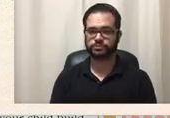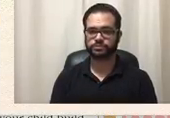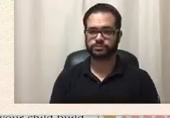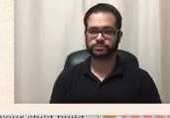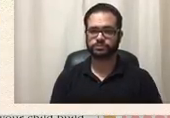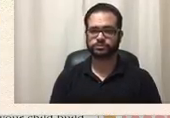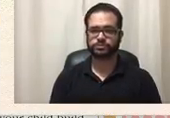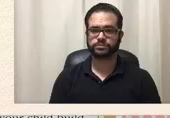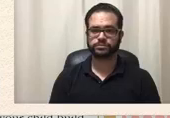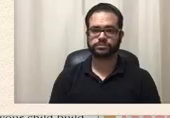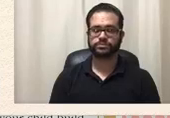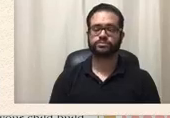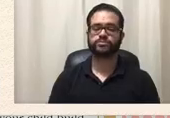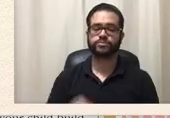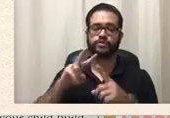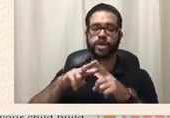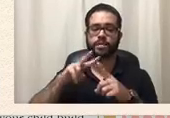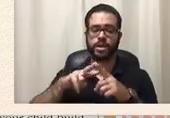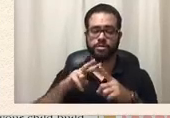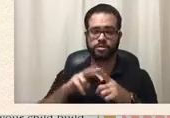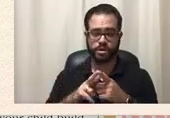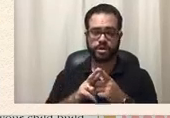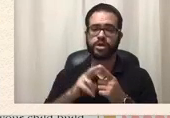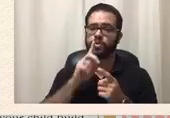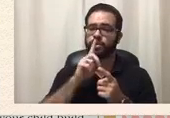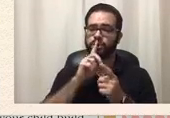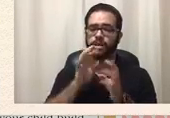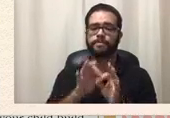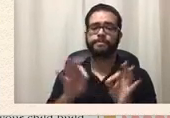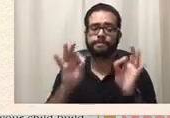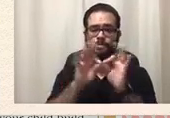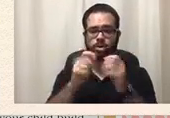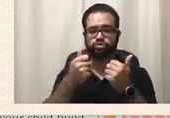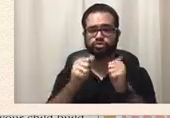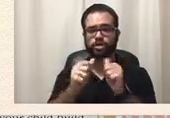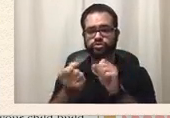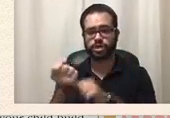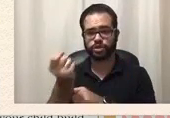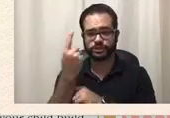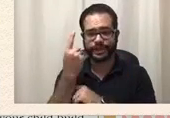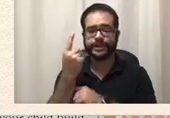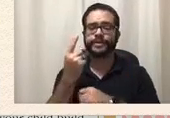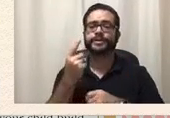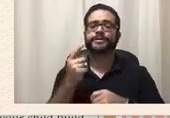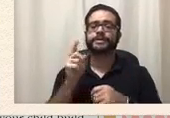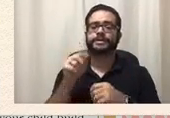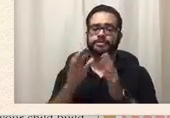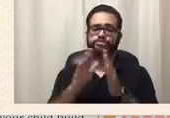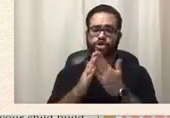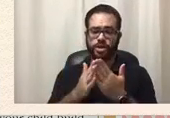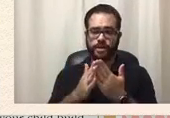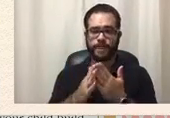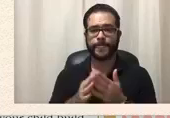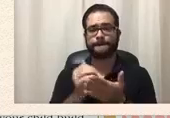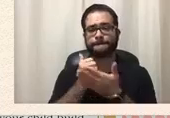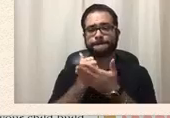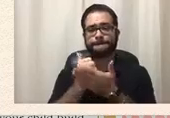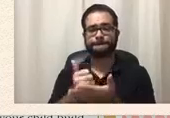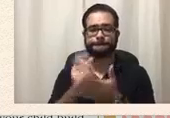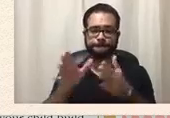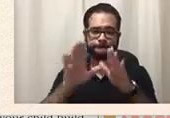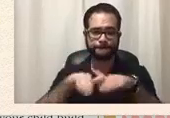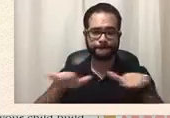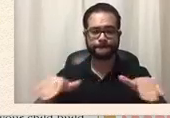Vocabulary is very important when trying to comprehend and understand the text. Help your child build on the vocabulary by using the common words